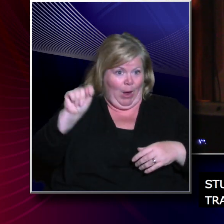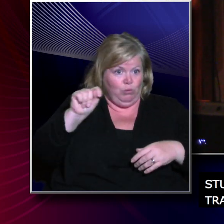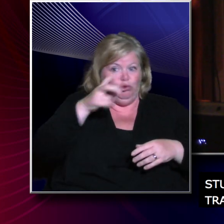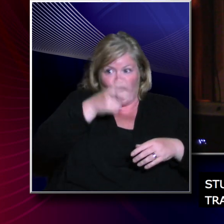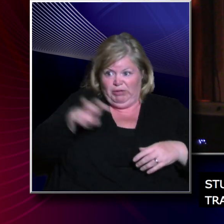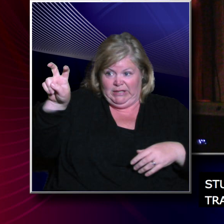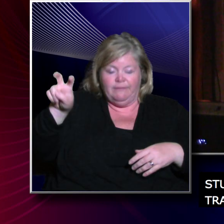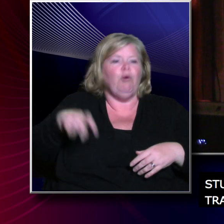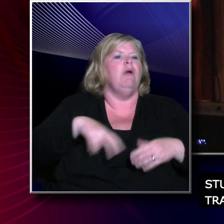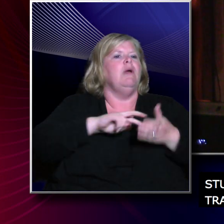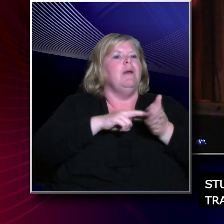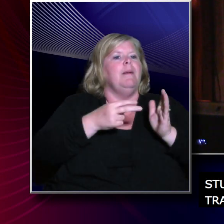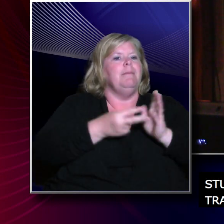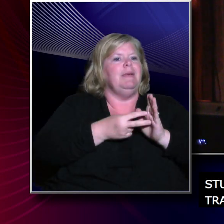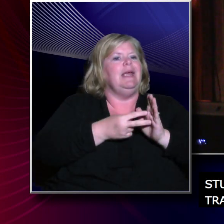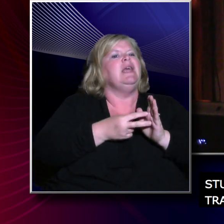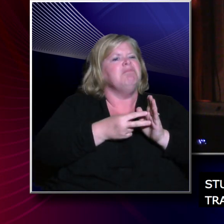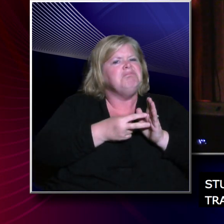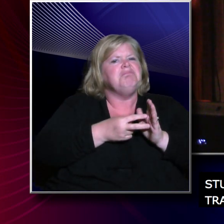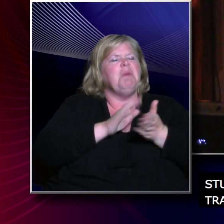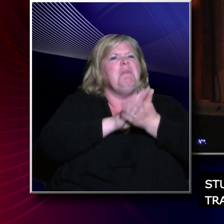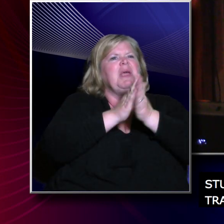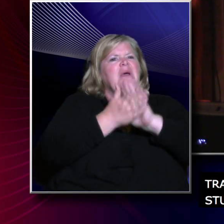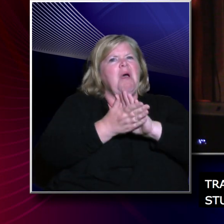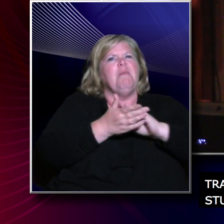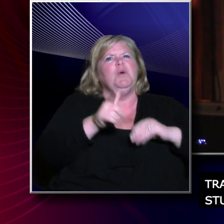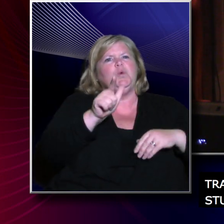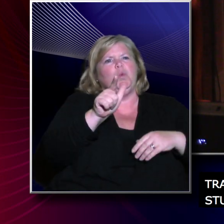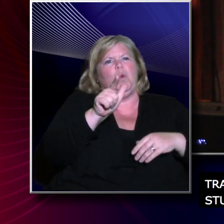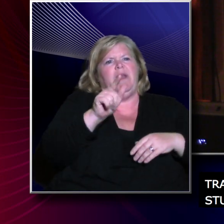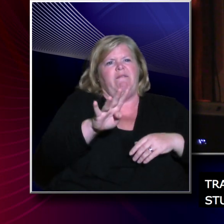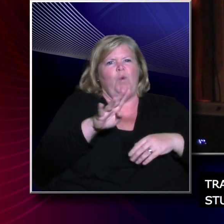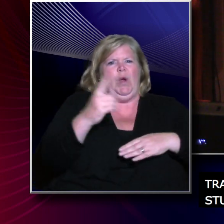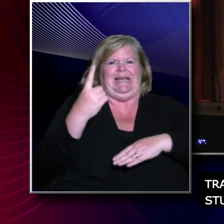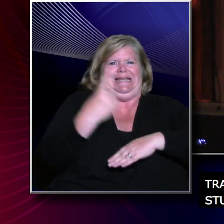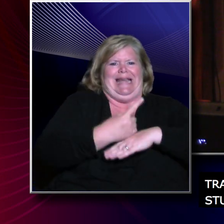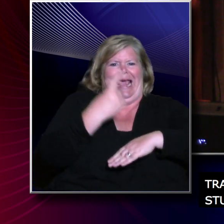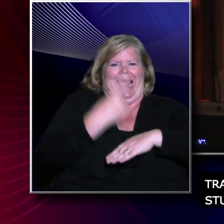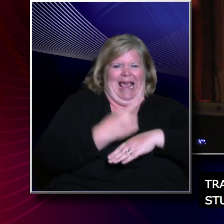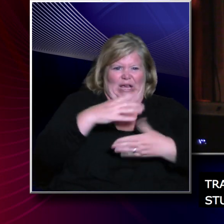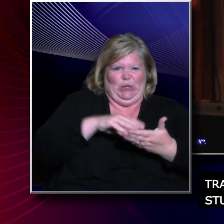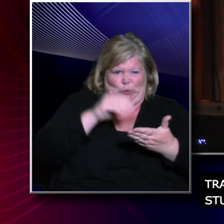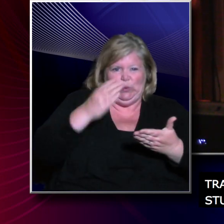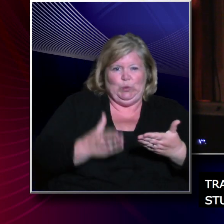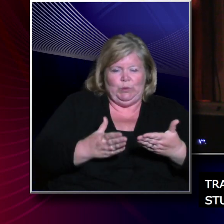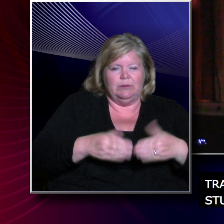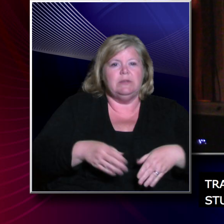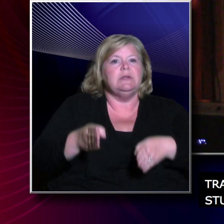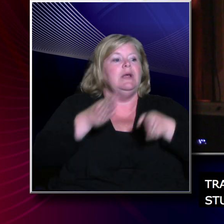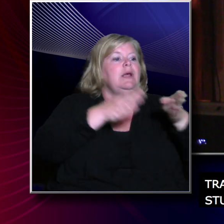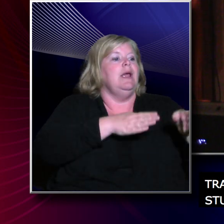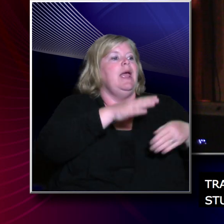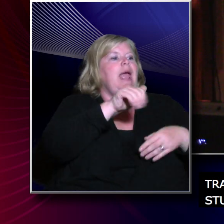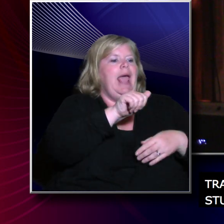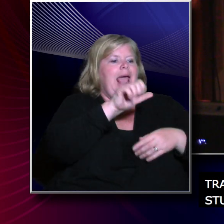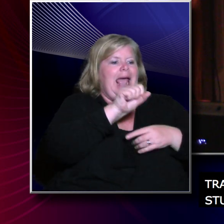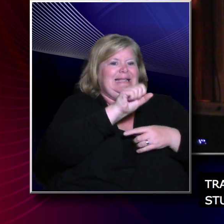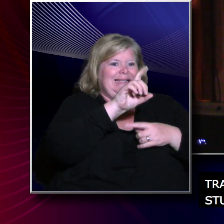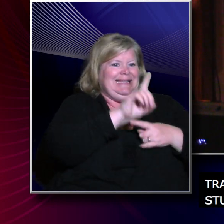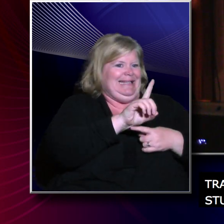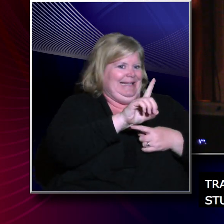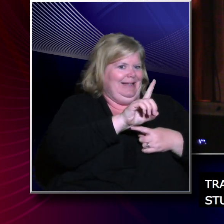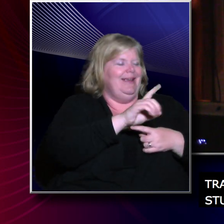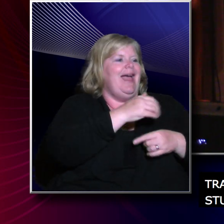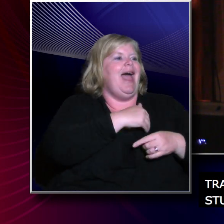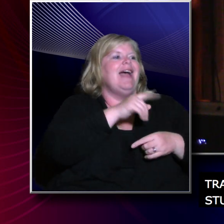to how many day students? I think 24 day students. ASD has